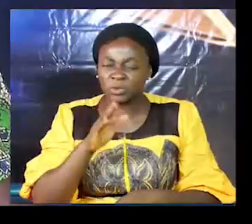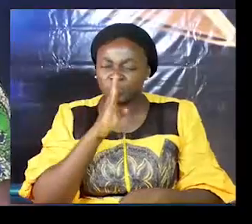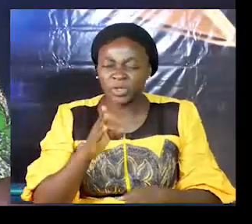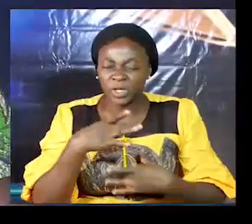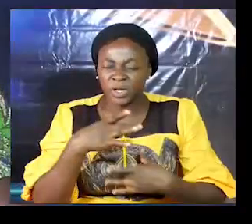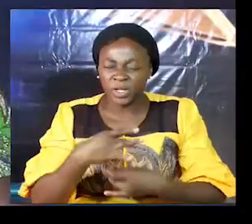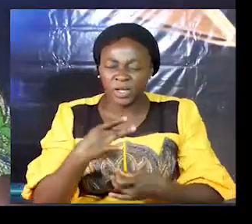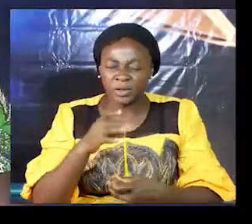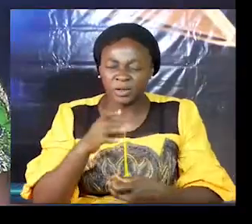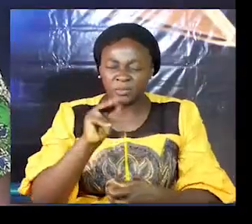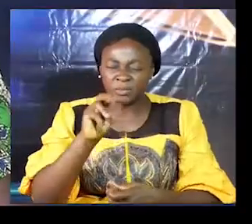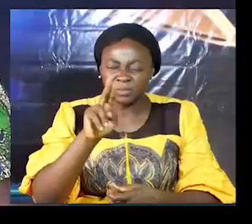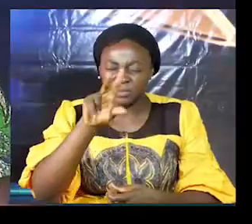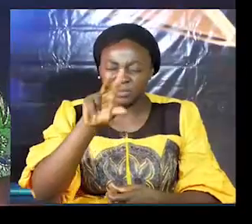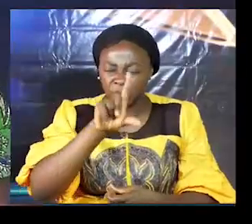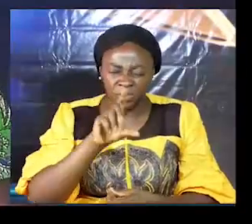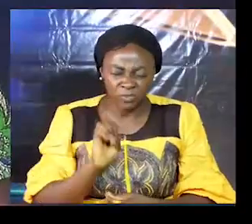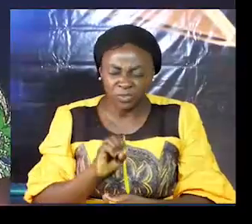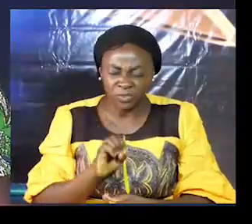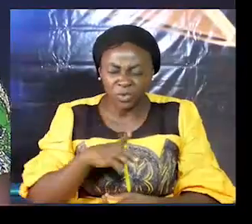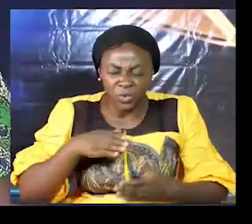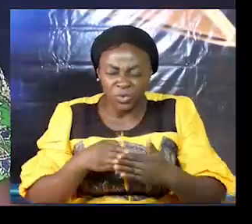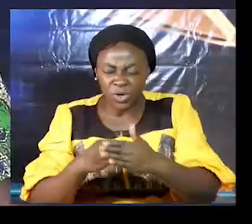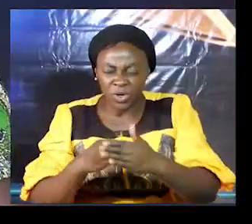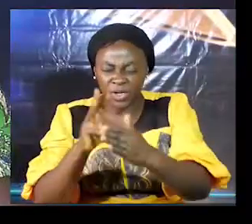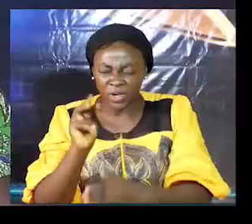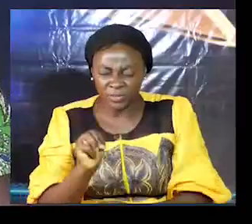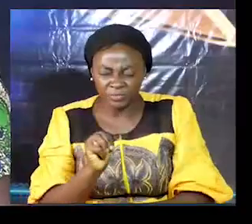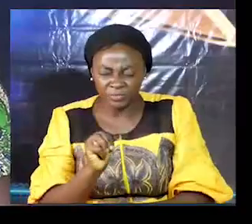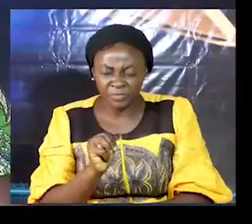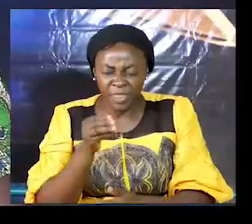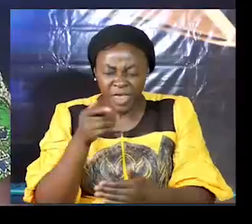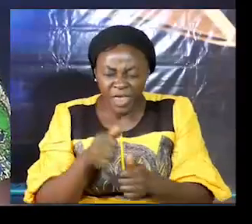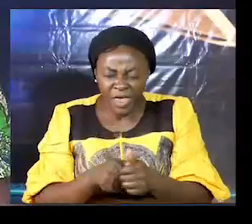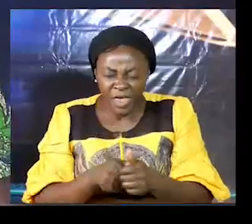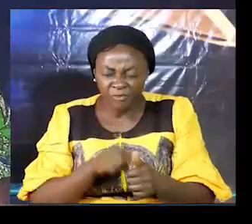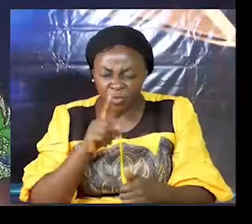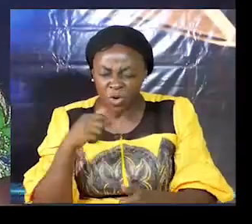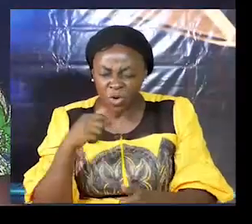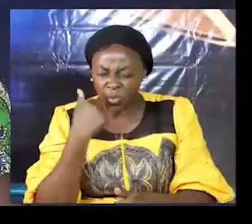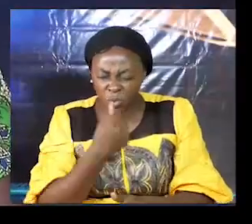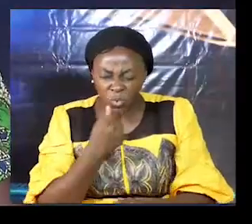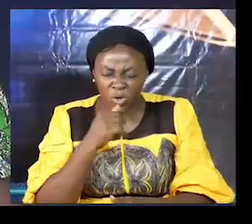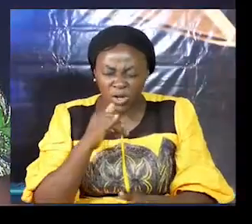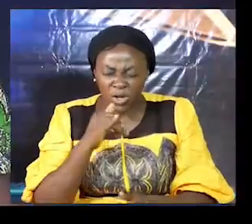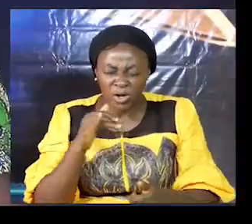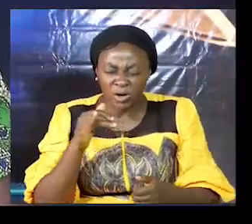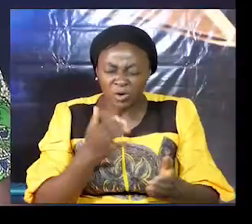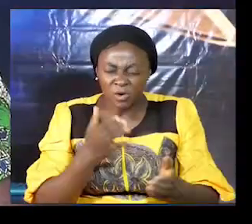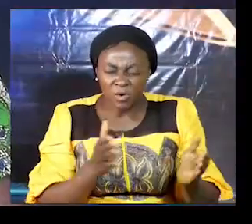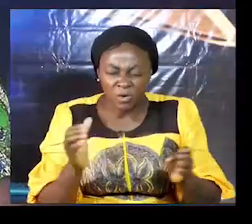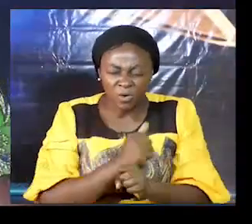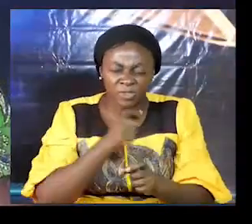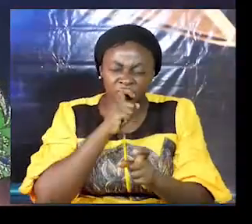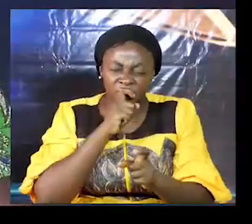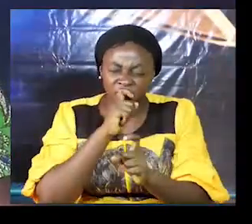collecting gifts from, Lord, is ending now. They are going to wait for you. We will see them marry well. They will marry according to your